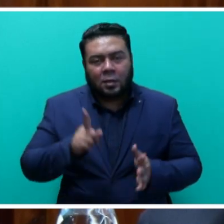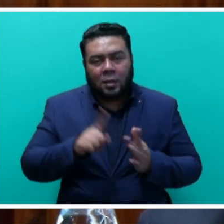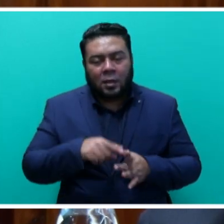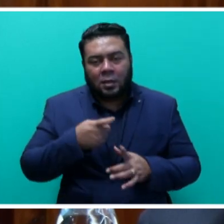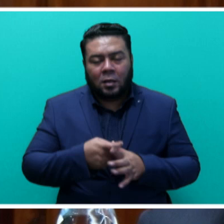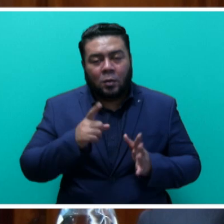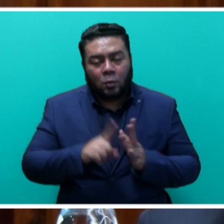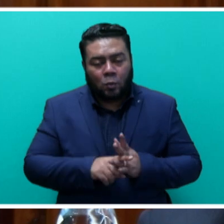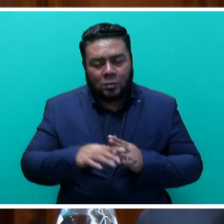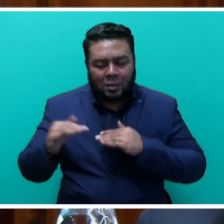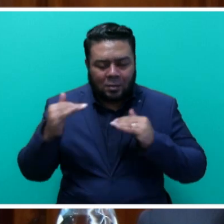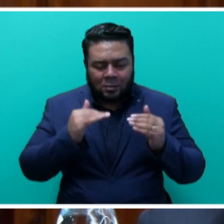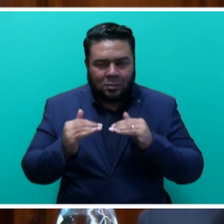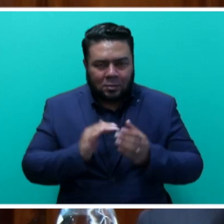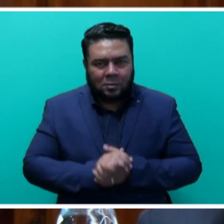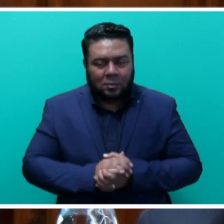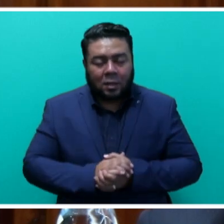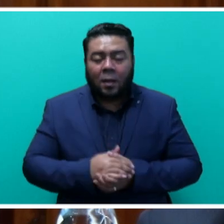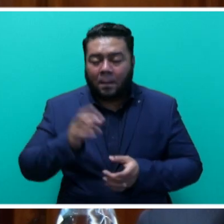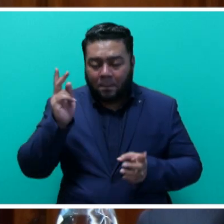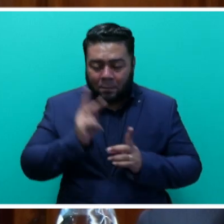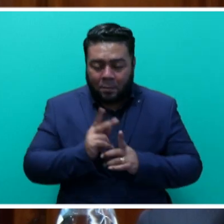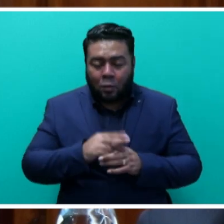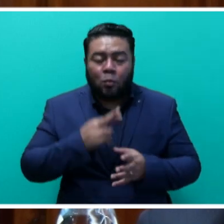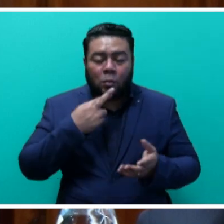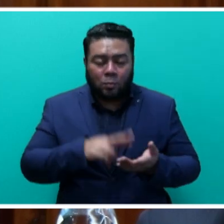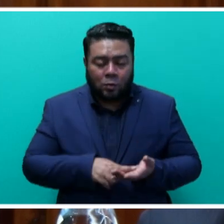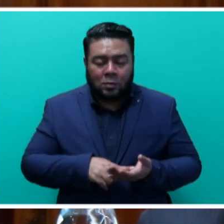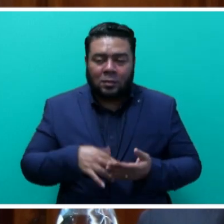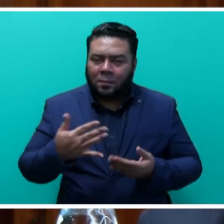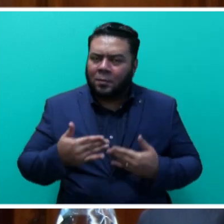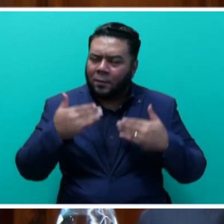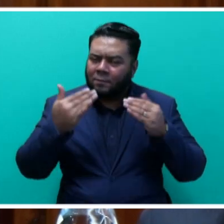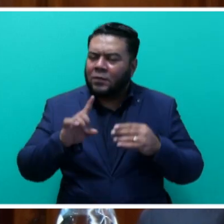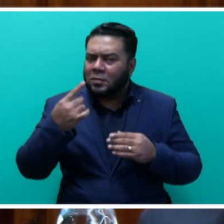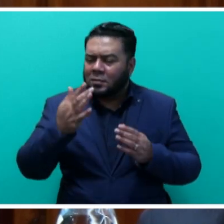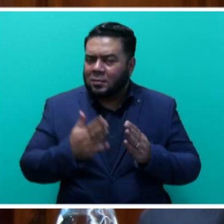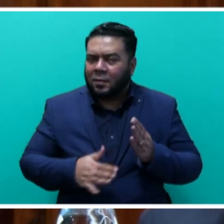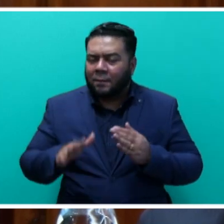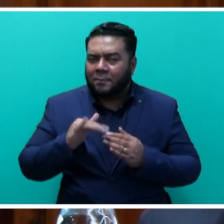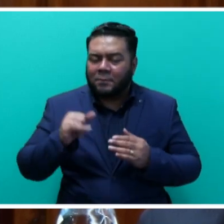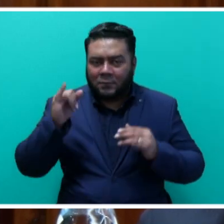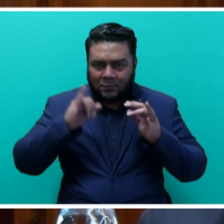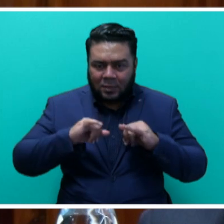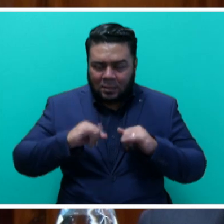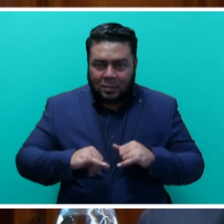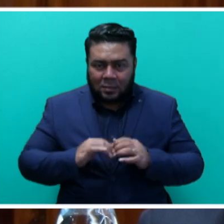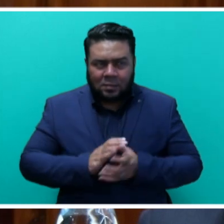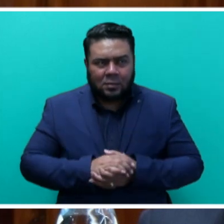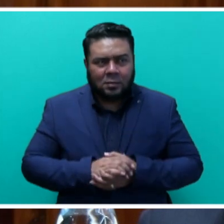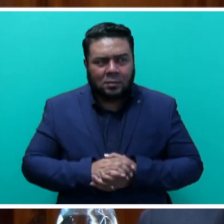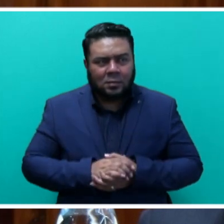standards. A preliminary report is expected to be produced in the first phase of the investigation, which is 30